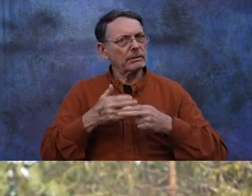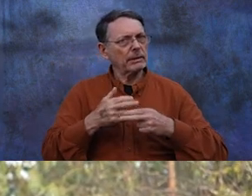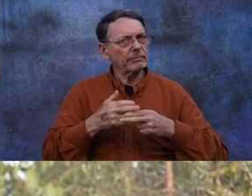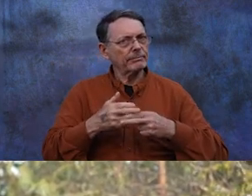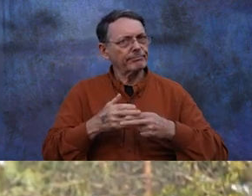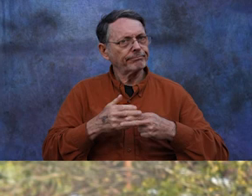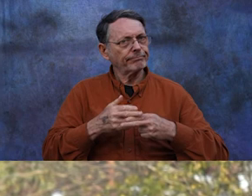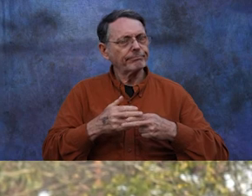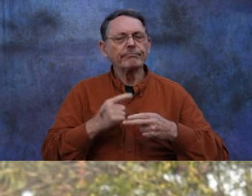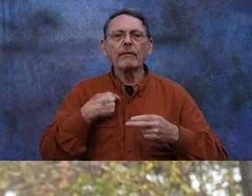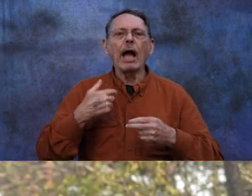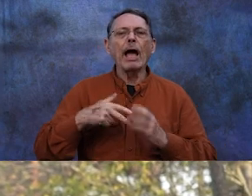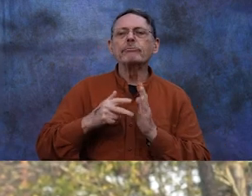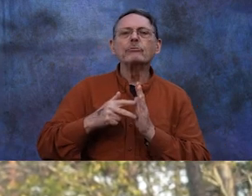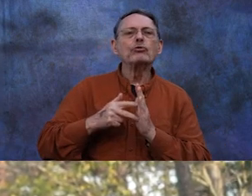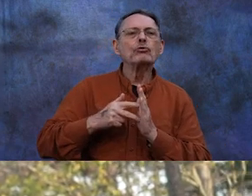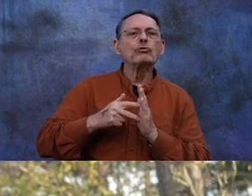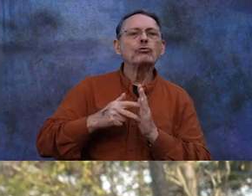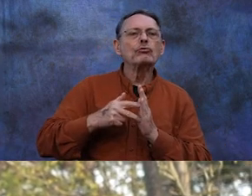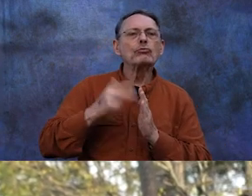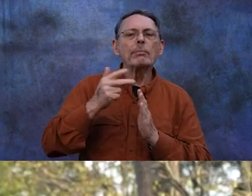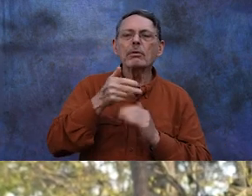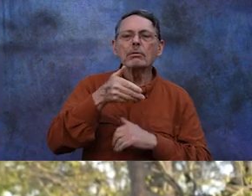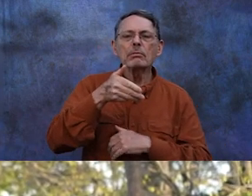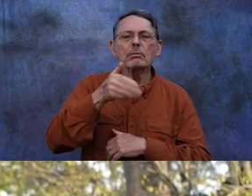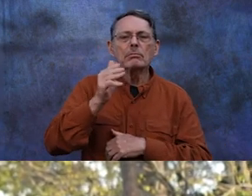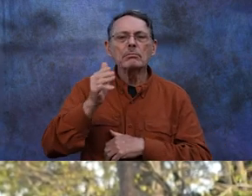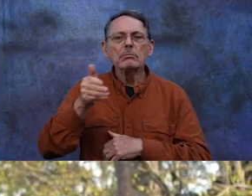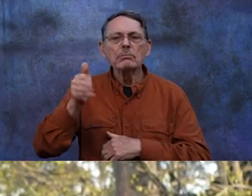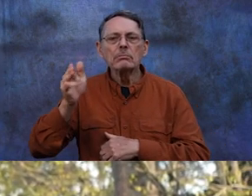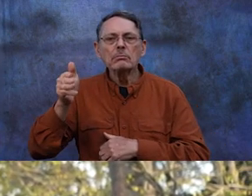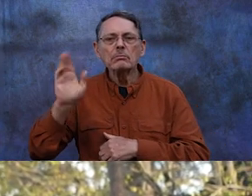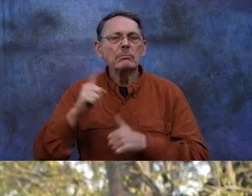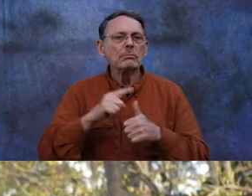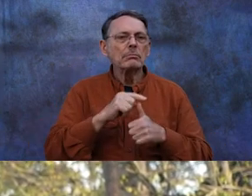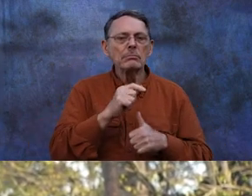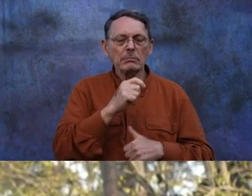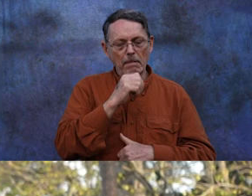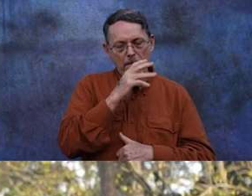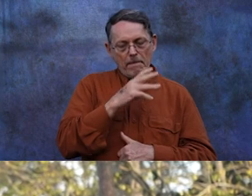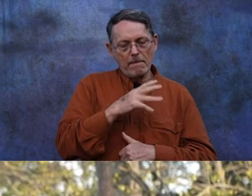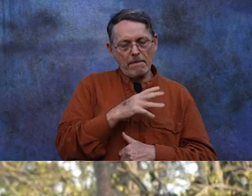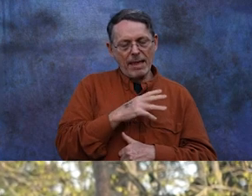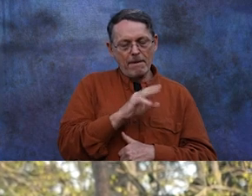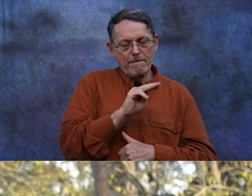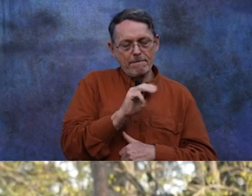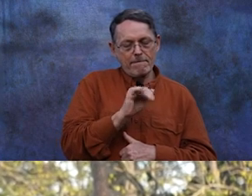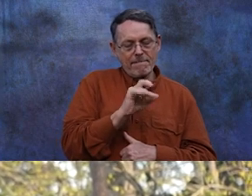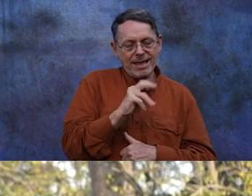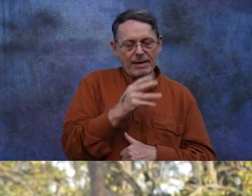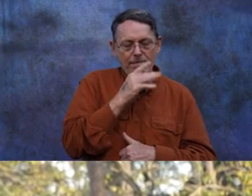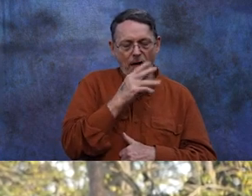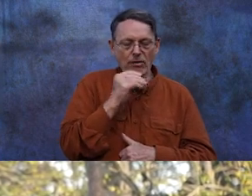I am a triple goddess, maiden, mother, and crone. I am a triple goddess,